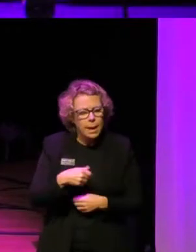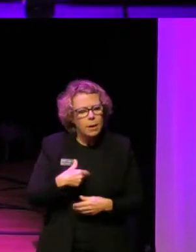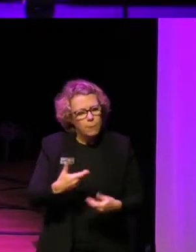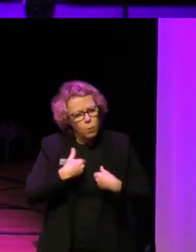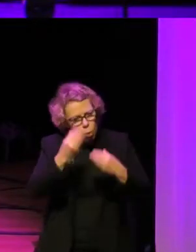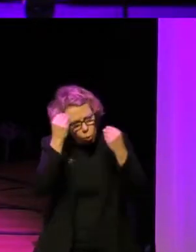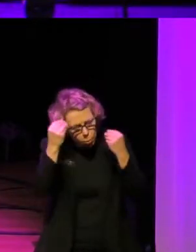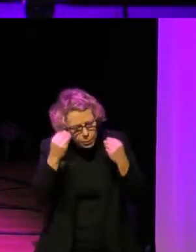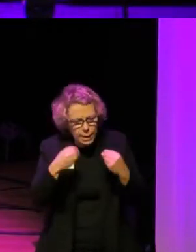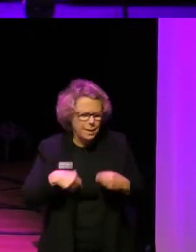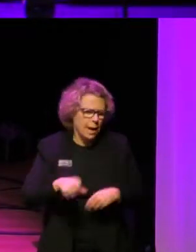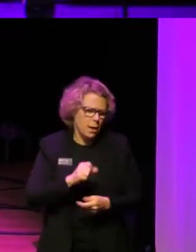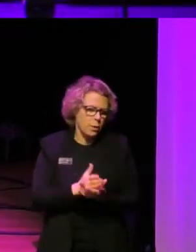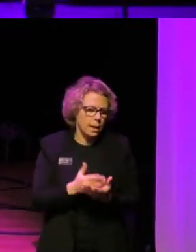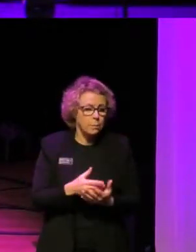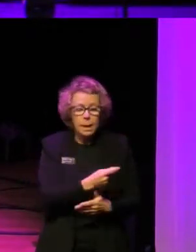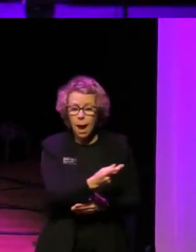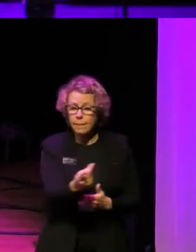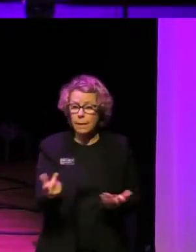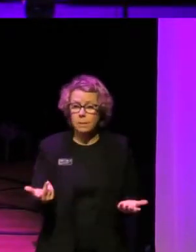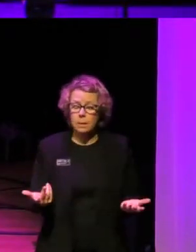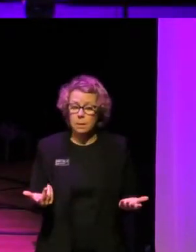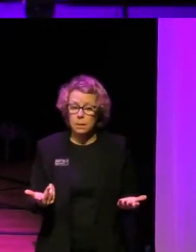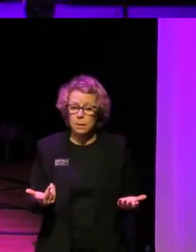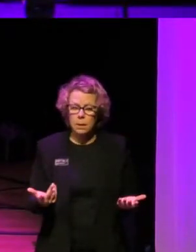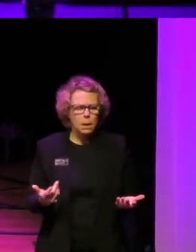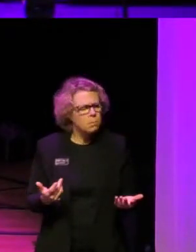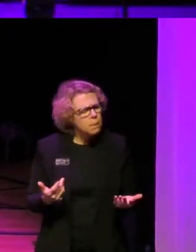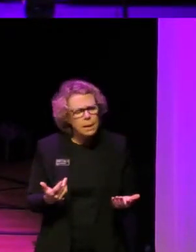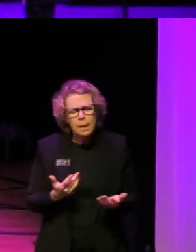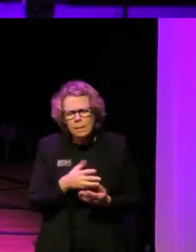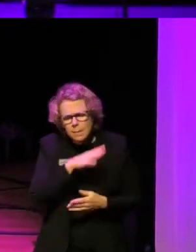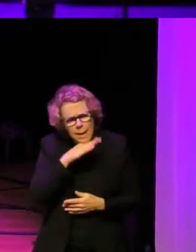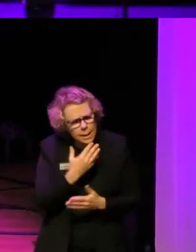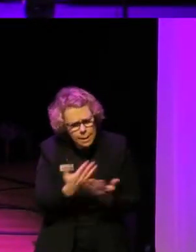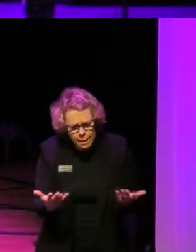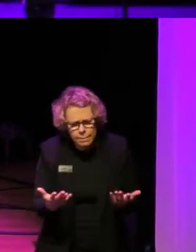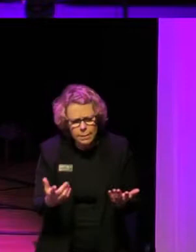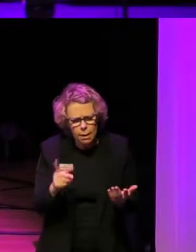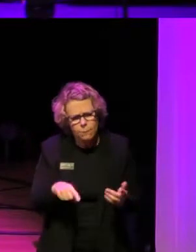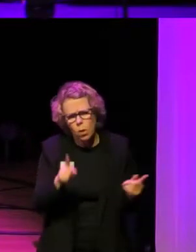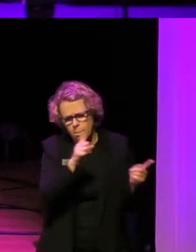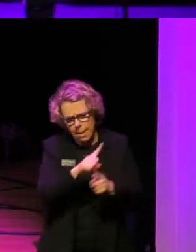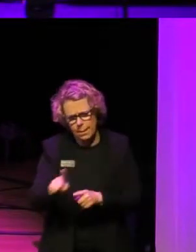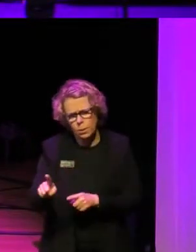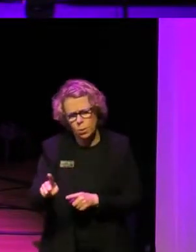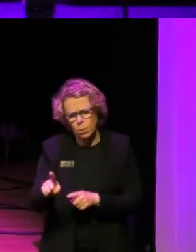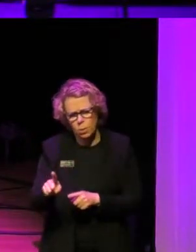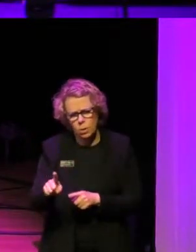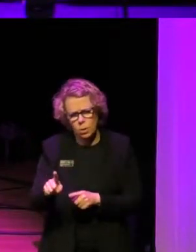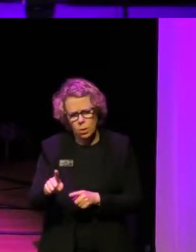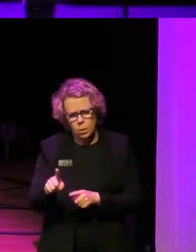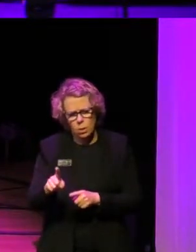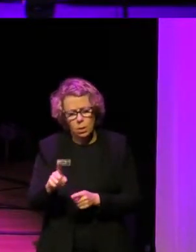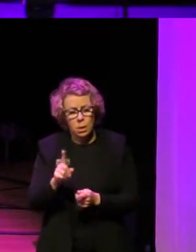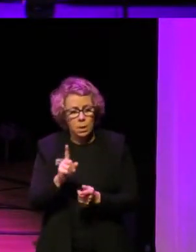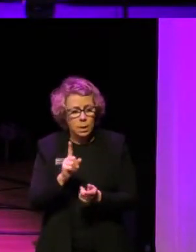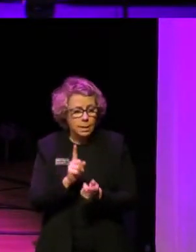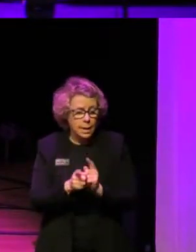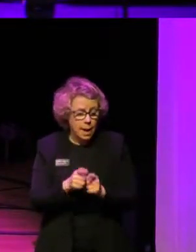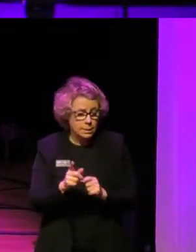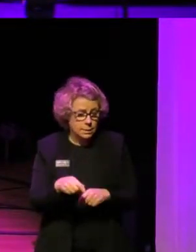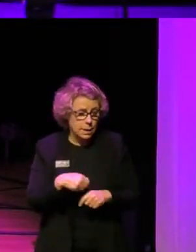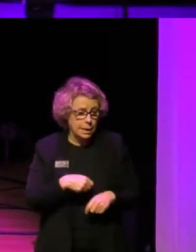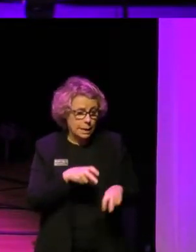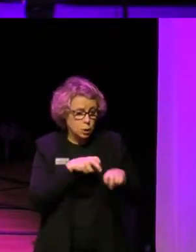to be educated, and everything else. But that's not enough for human beings. Probably even in the animal